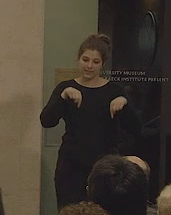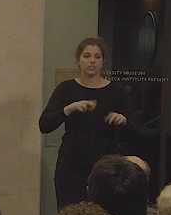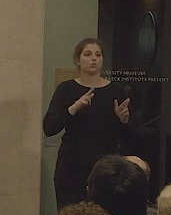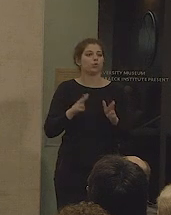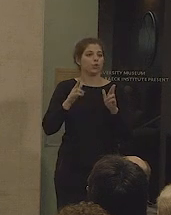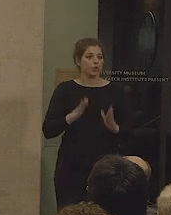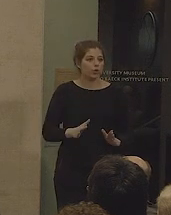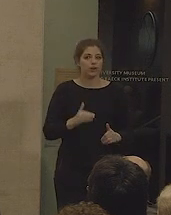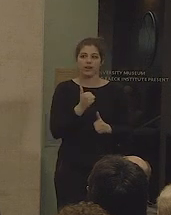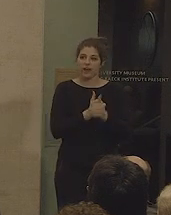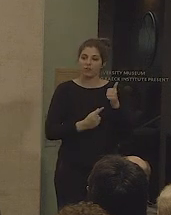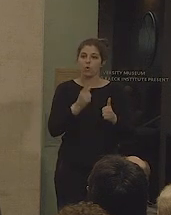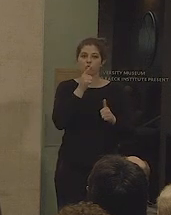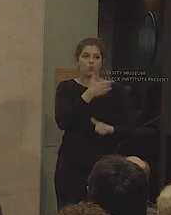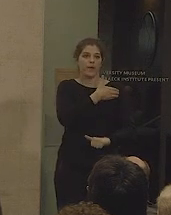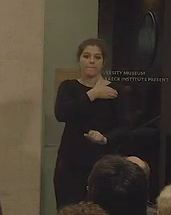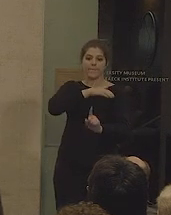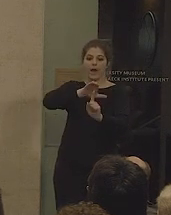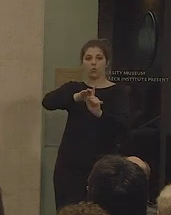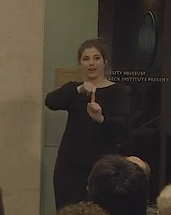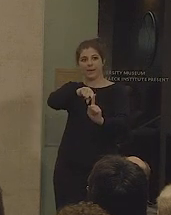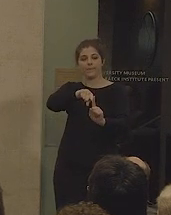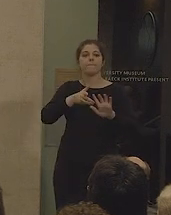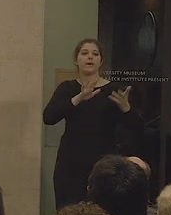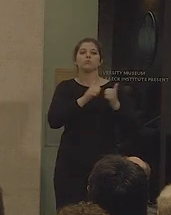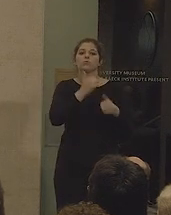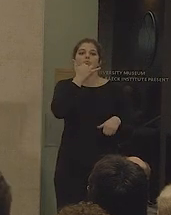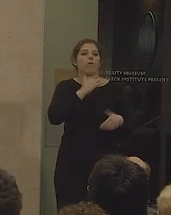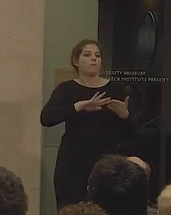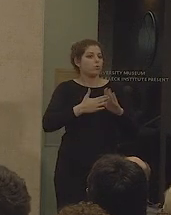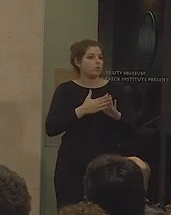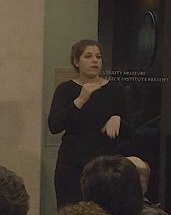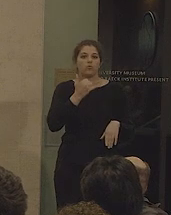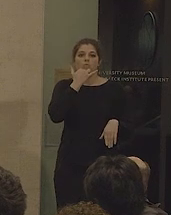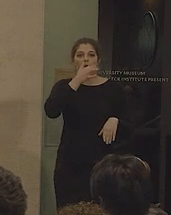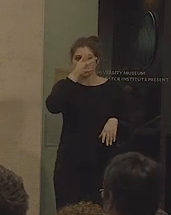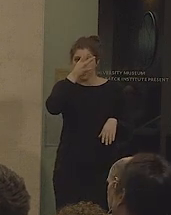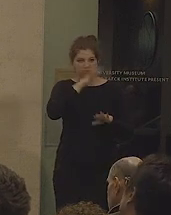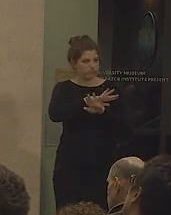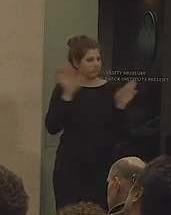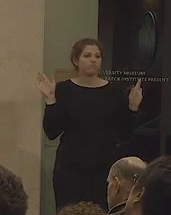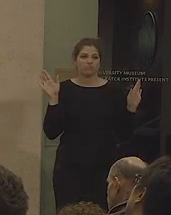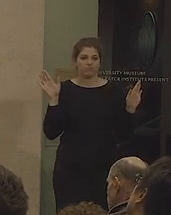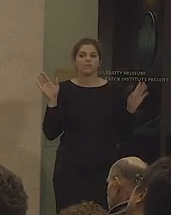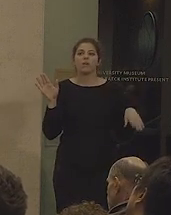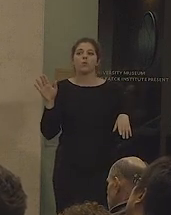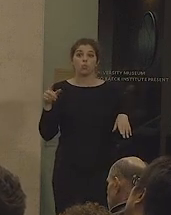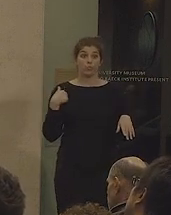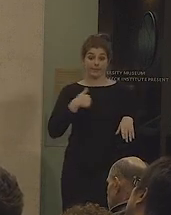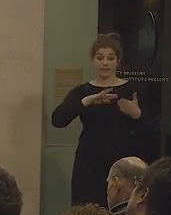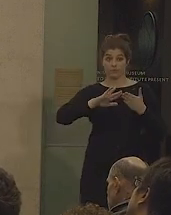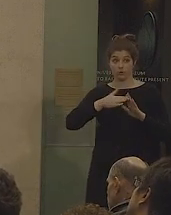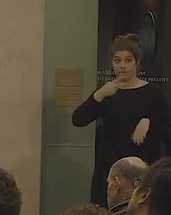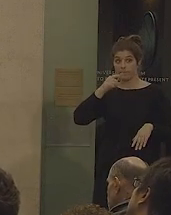shooter and everyone who enabled him messed with the wrong community and the wrong dad. And we as a community